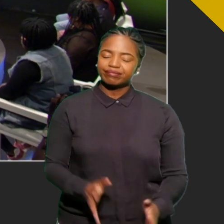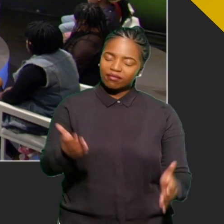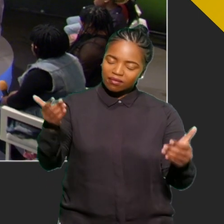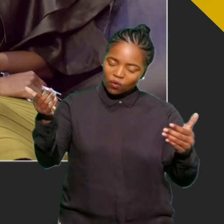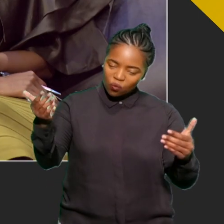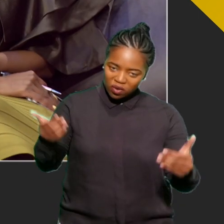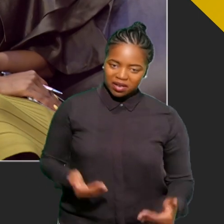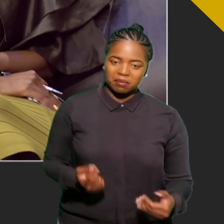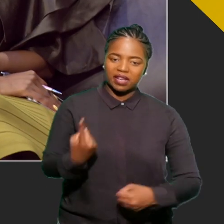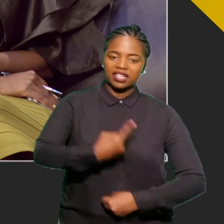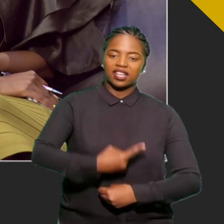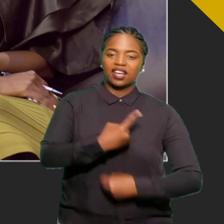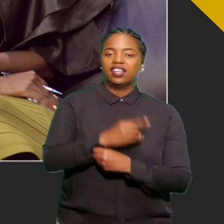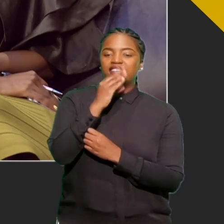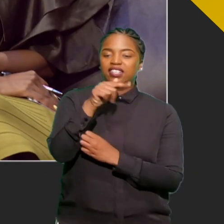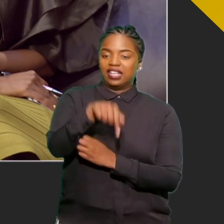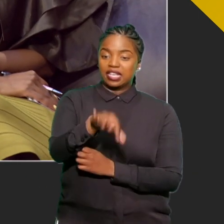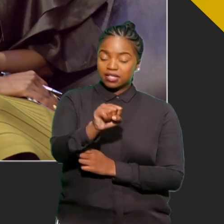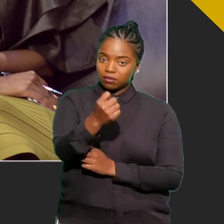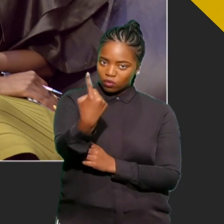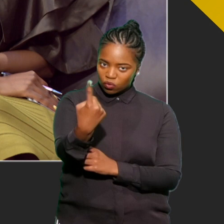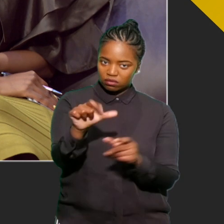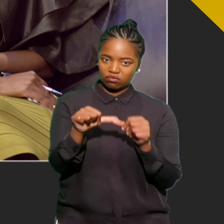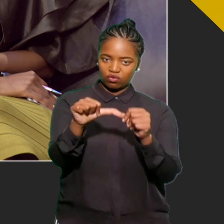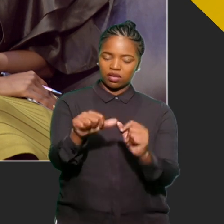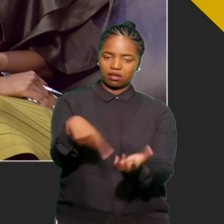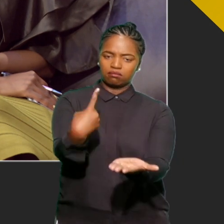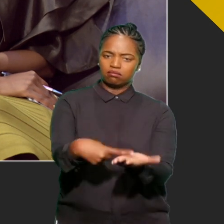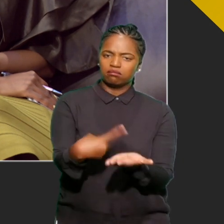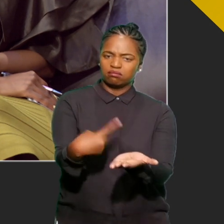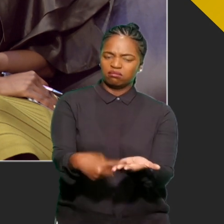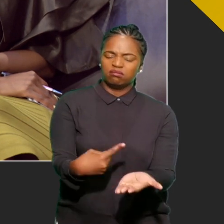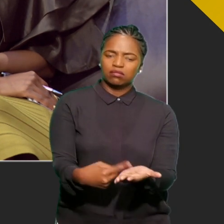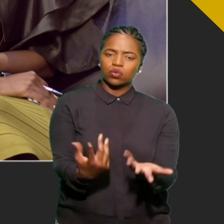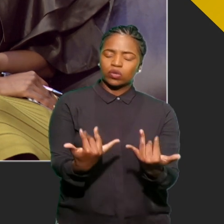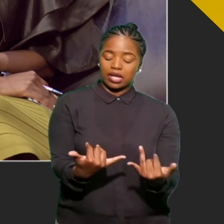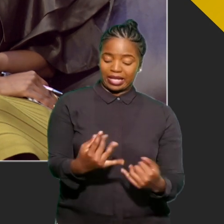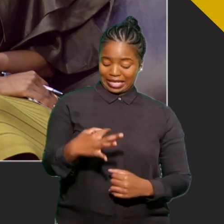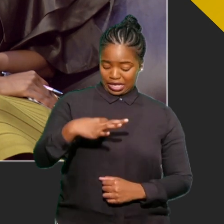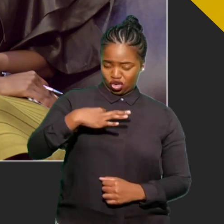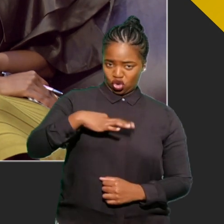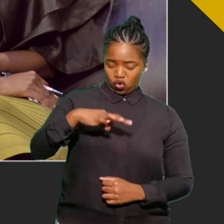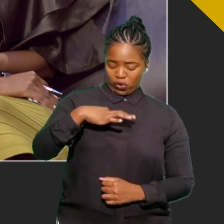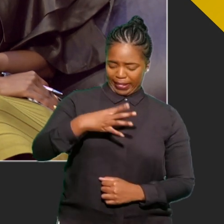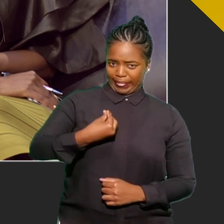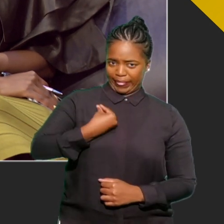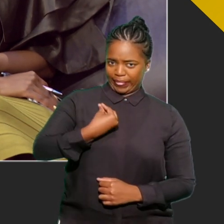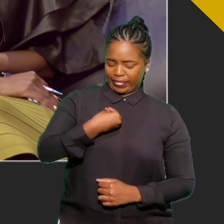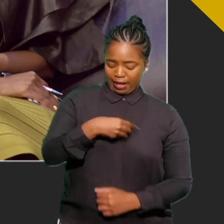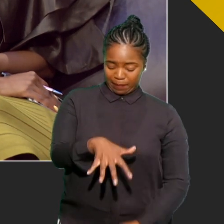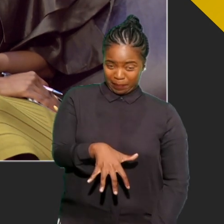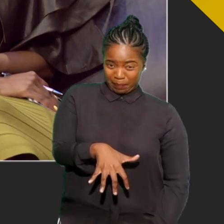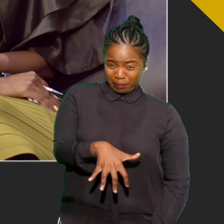Welcome back to Daily Thetha ku SABC 1. Qhubeka khona nenkulumo yethu ebaleke kakhulu. Sikhuluma ngokuthi ke abantu abasha besifazane or